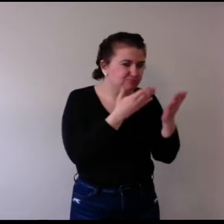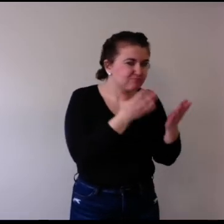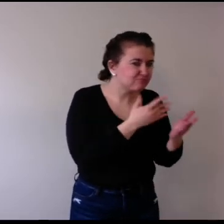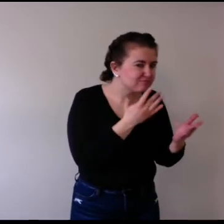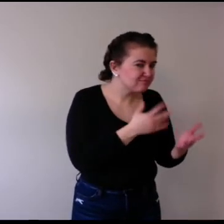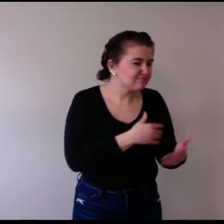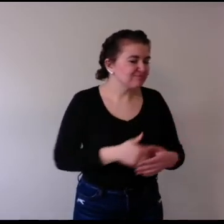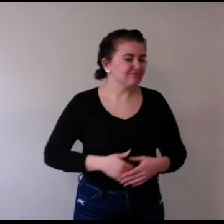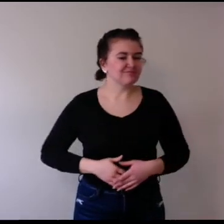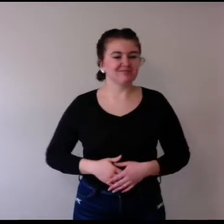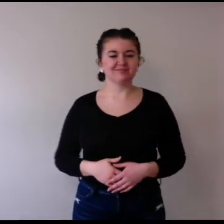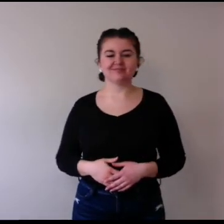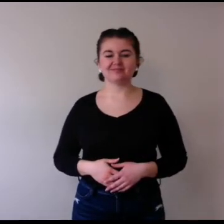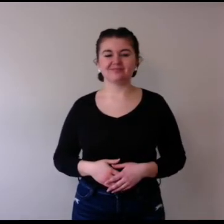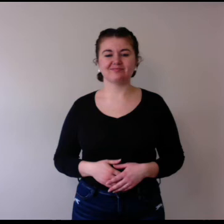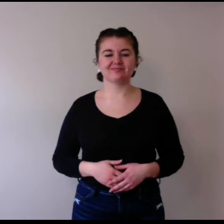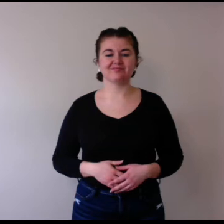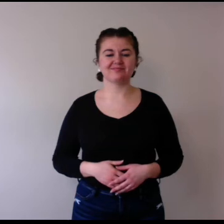happens.